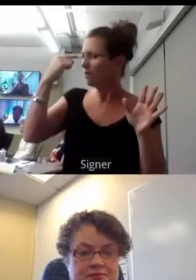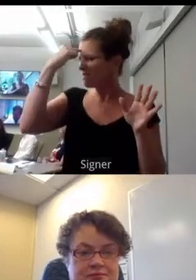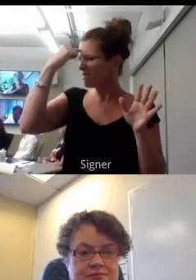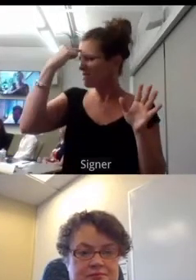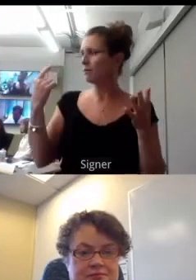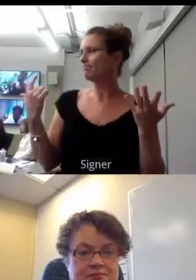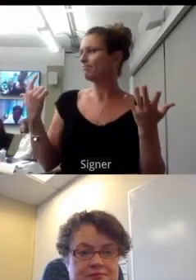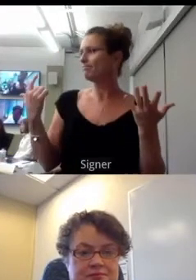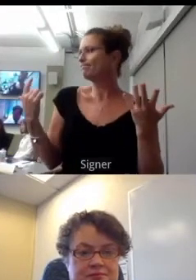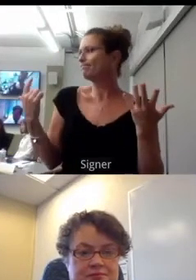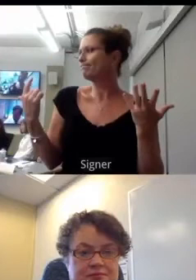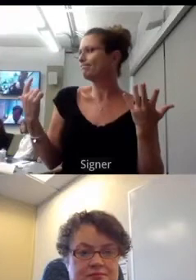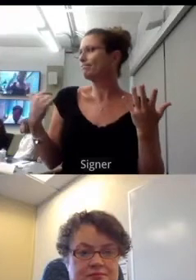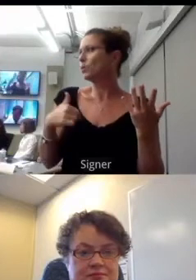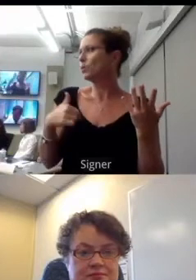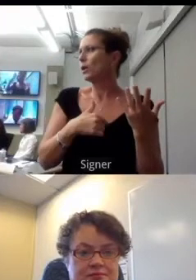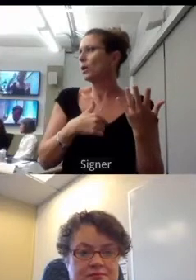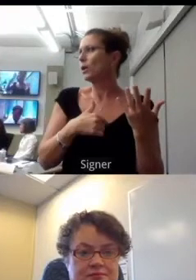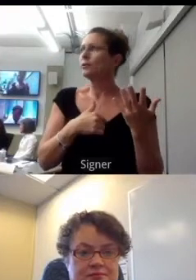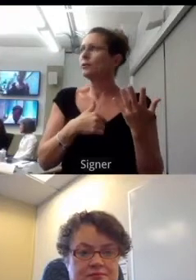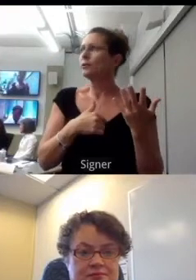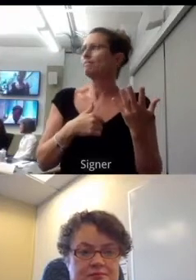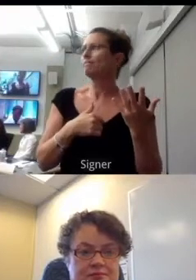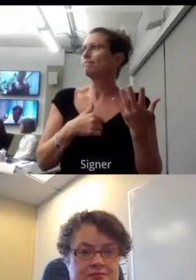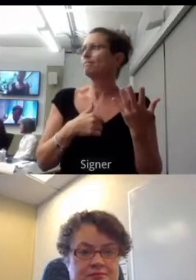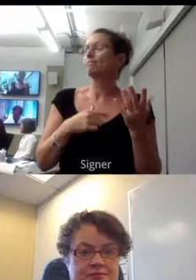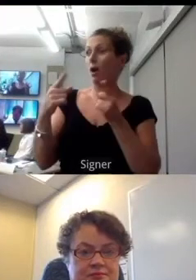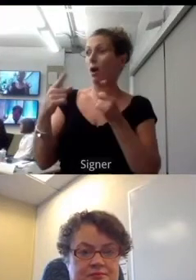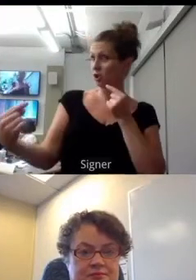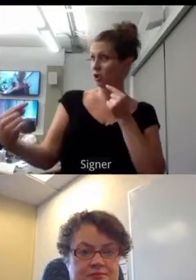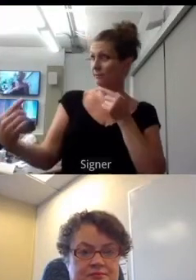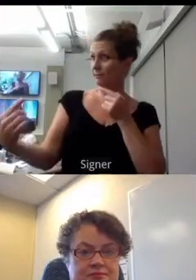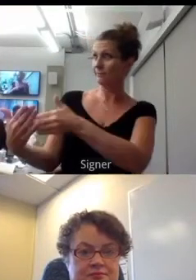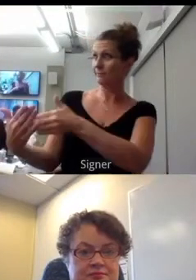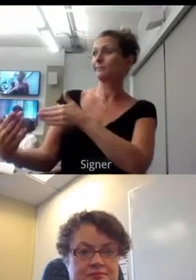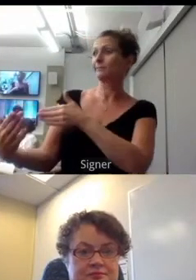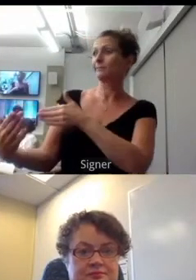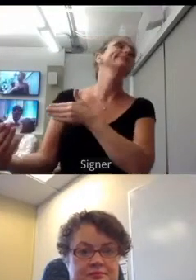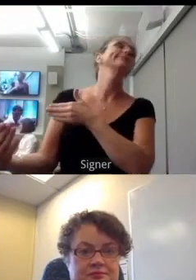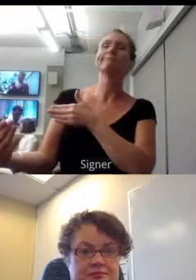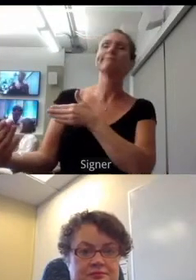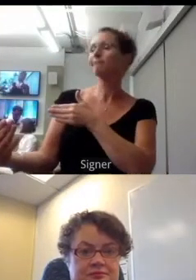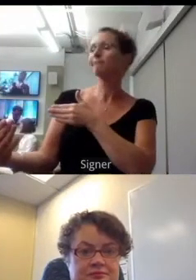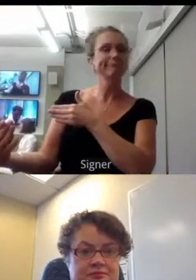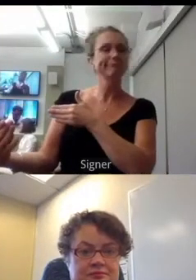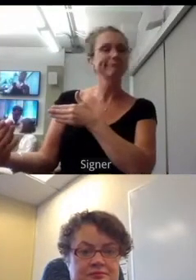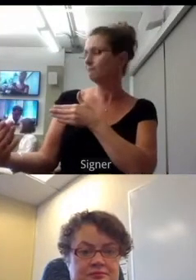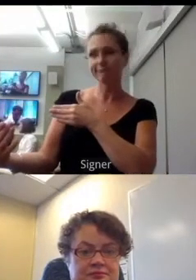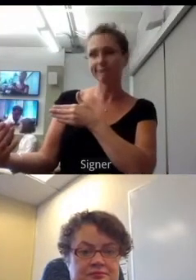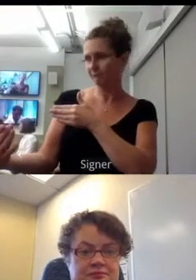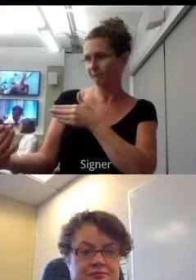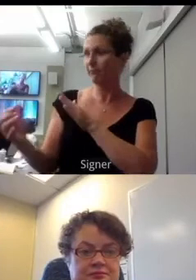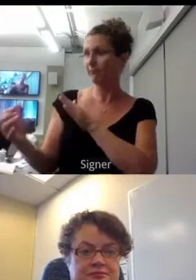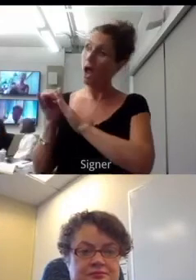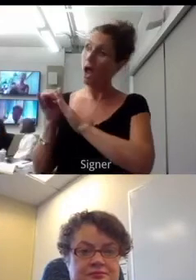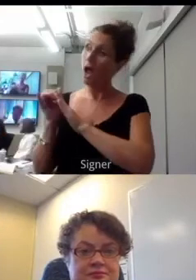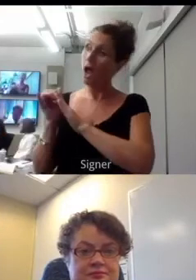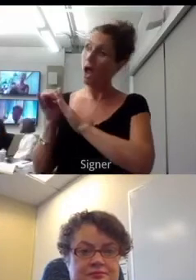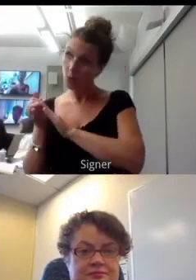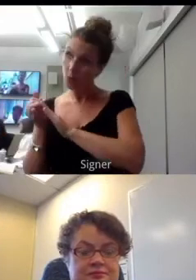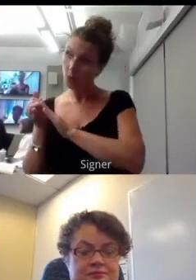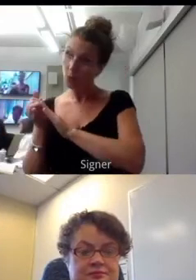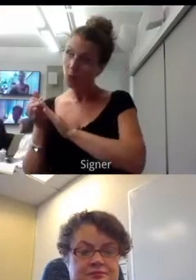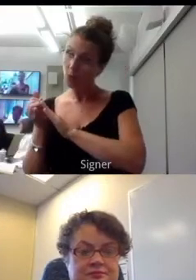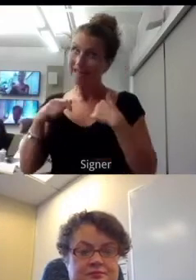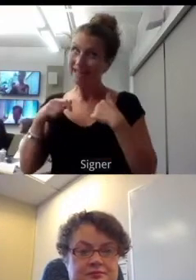in opposition on the kinds of things we want this to do. I think the how is really what I'm keen to hear about, and even this little snippet I heard